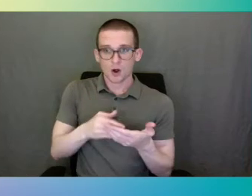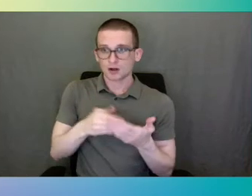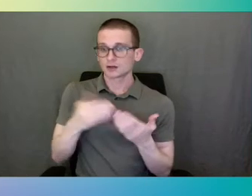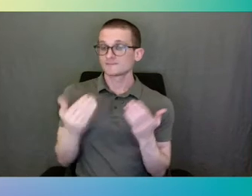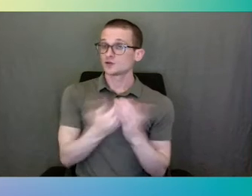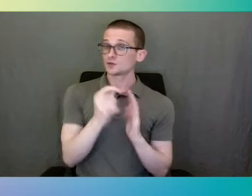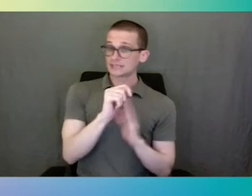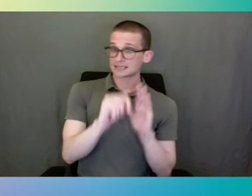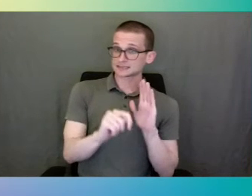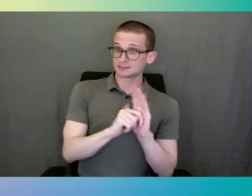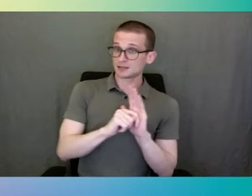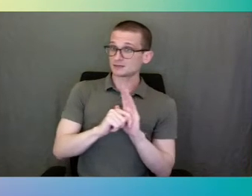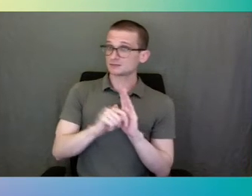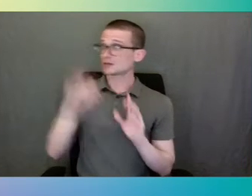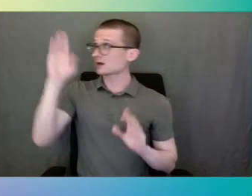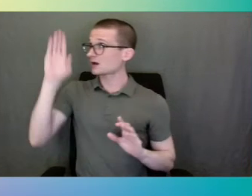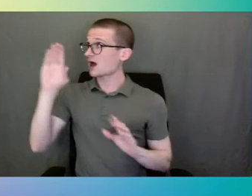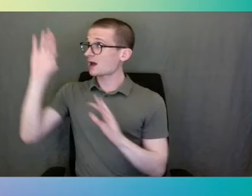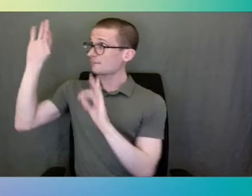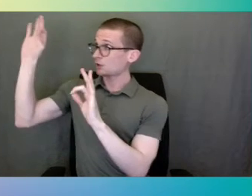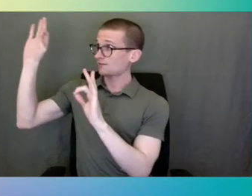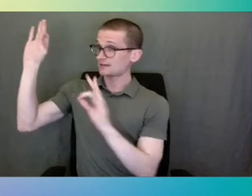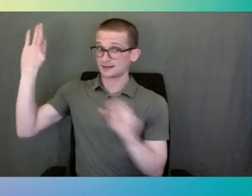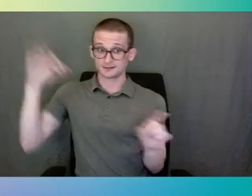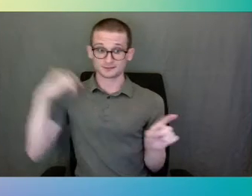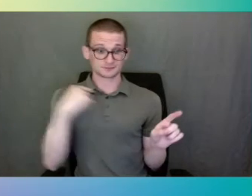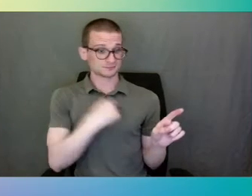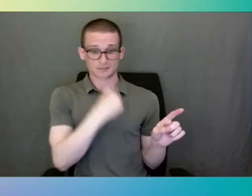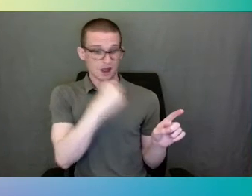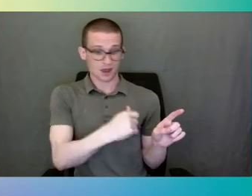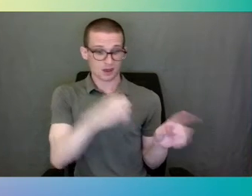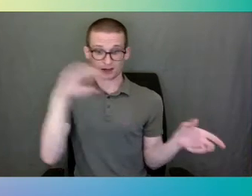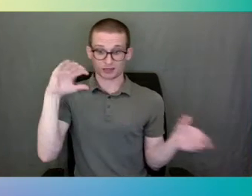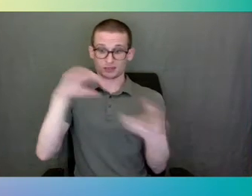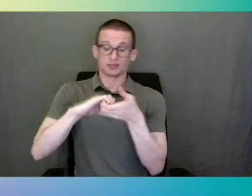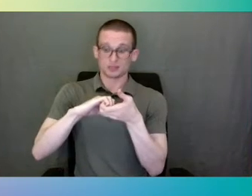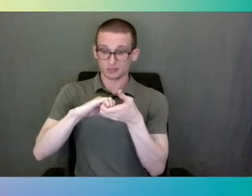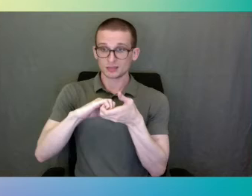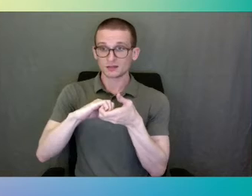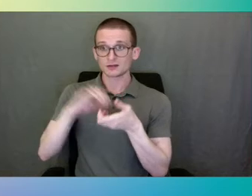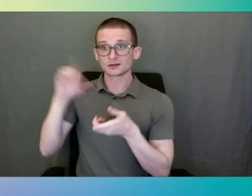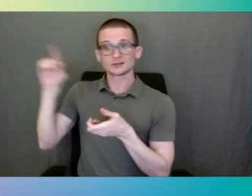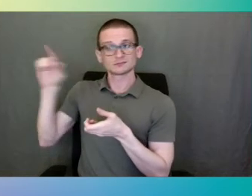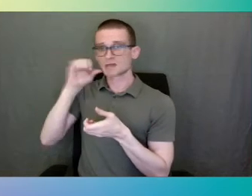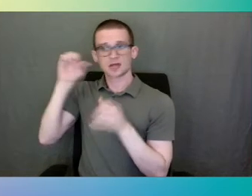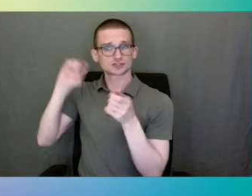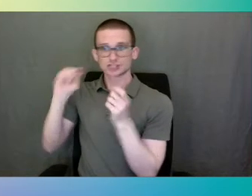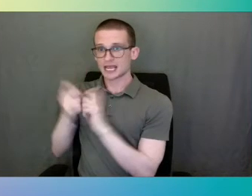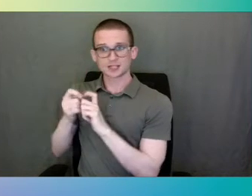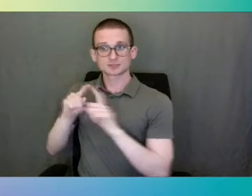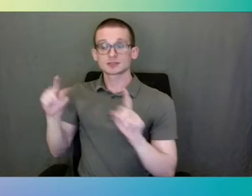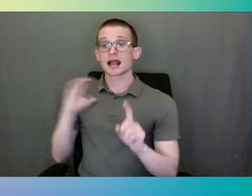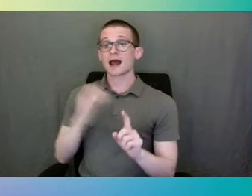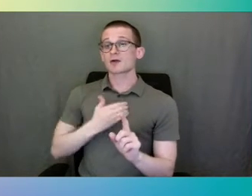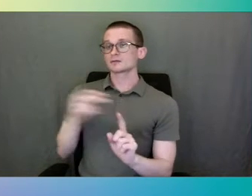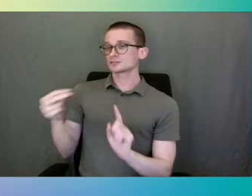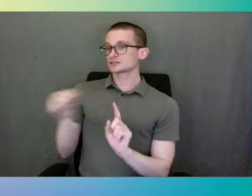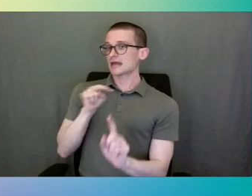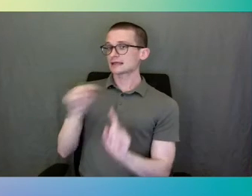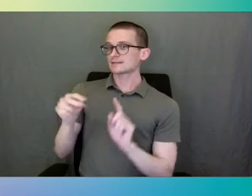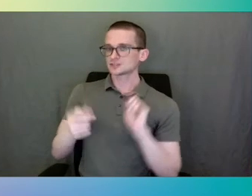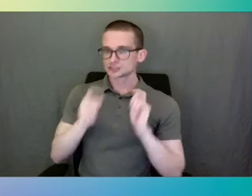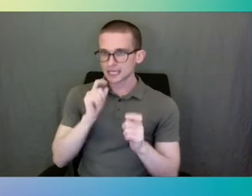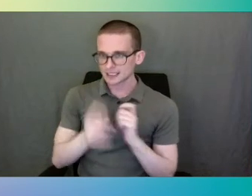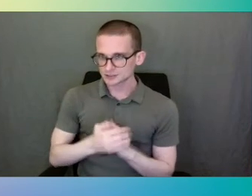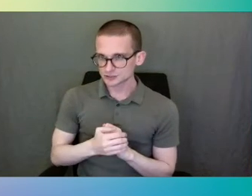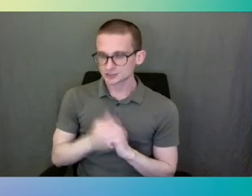God is perfect, yes. Jesus doesn't change, yes. But our perspective has changed. Our translation,